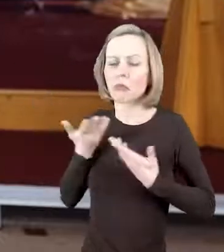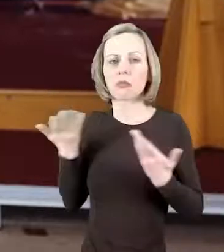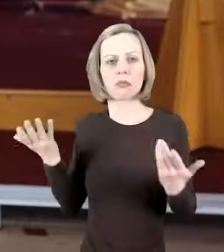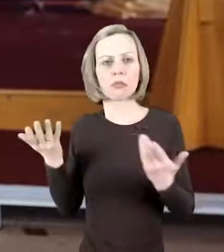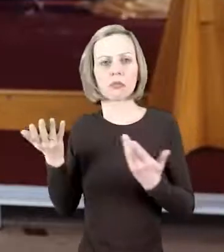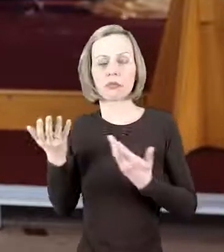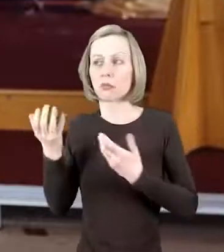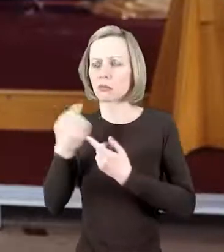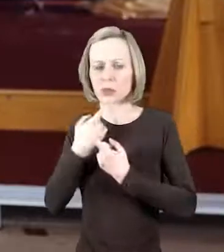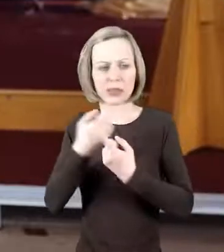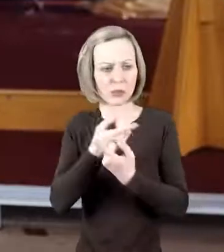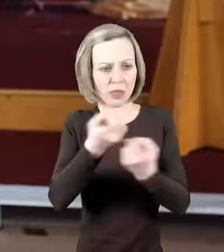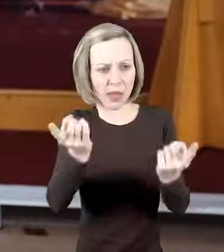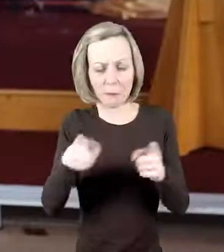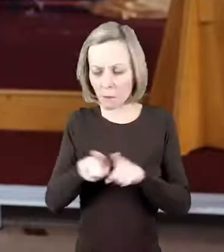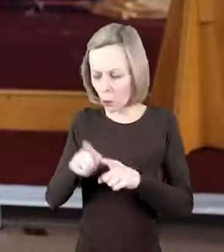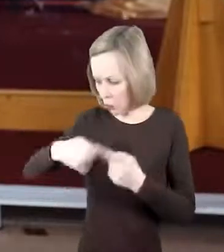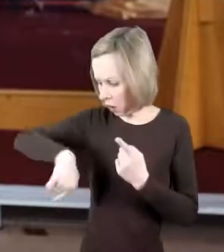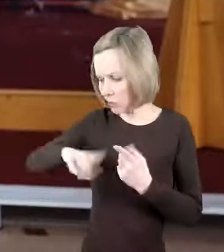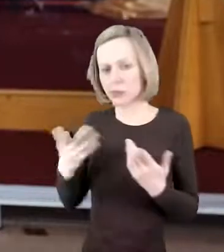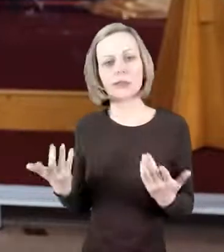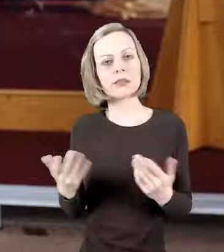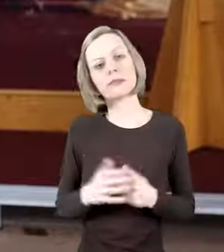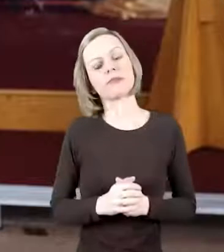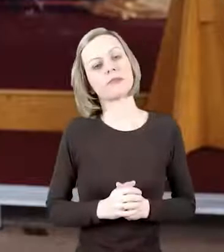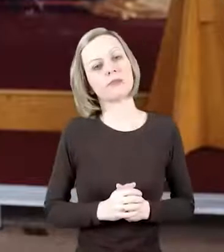to others, but also to us.